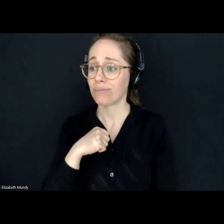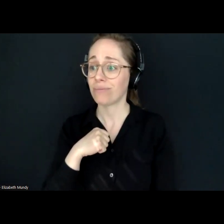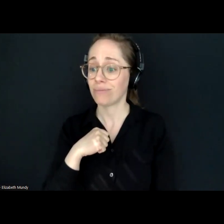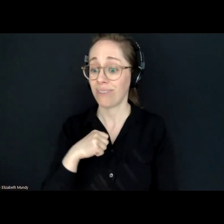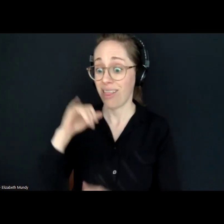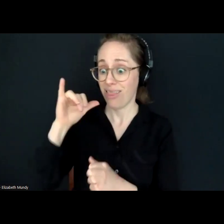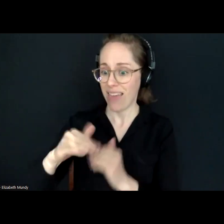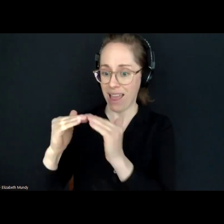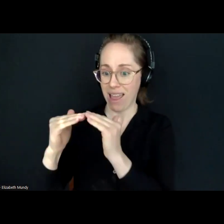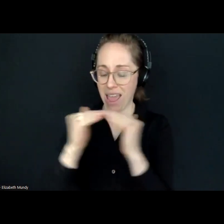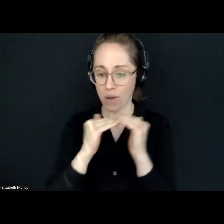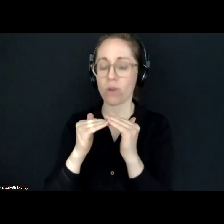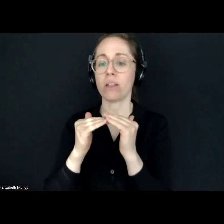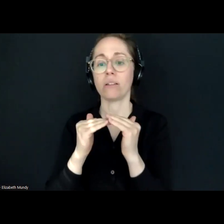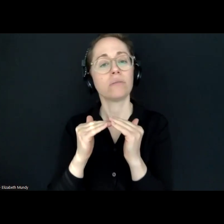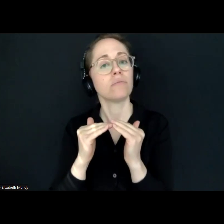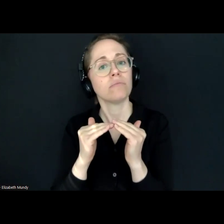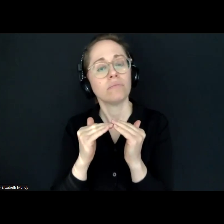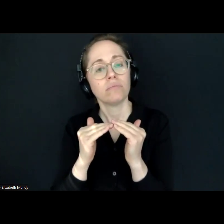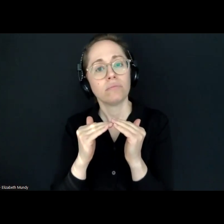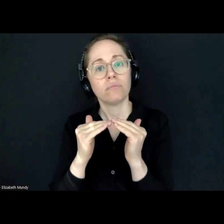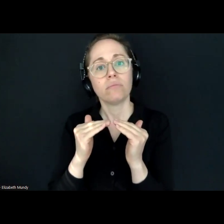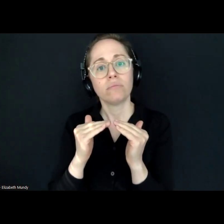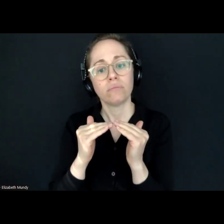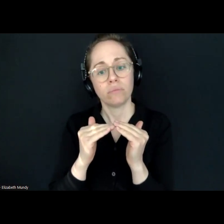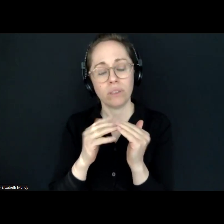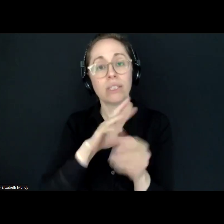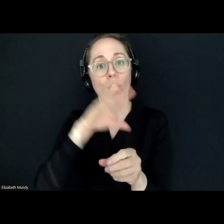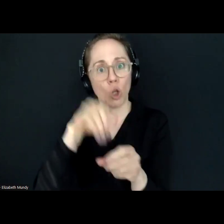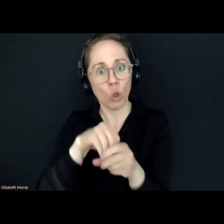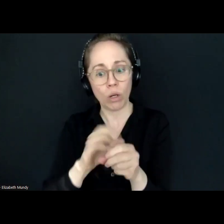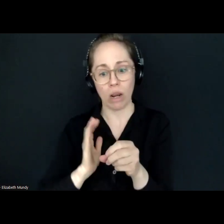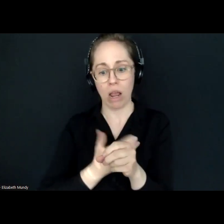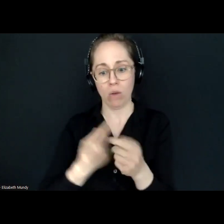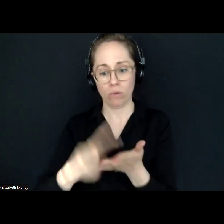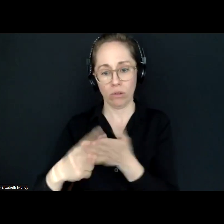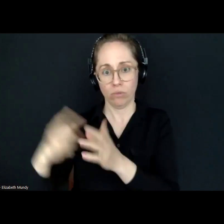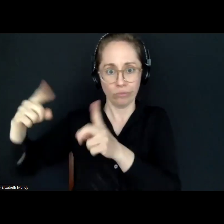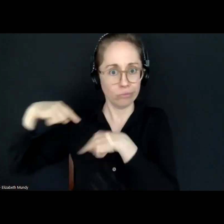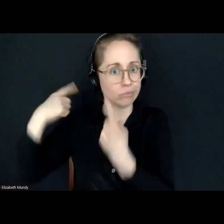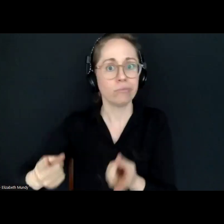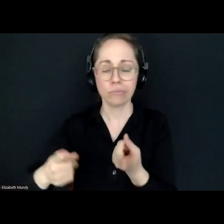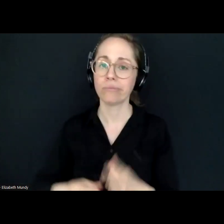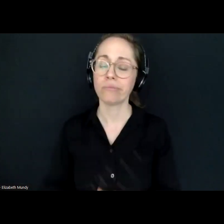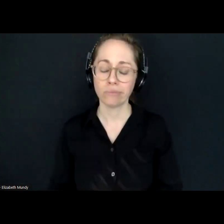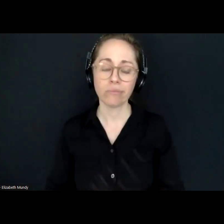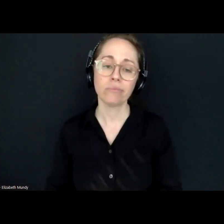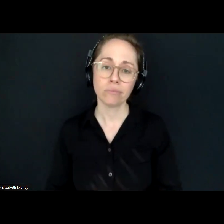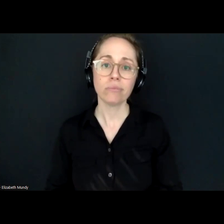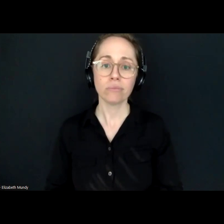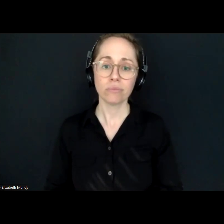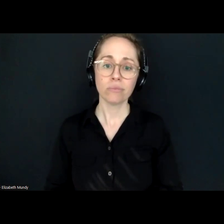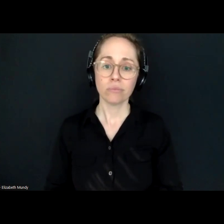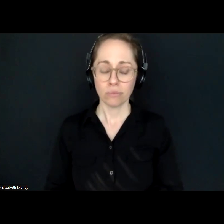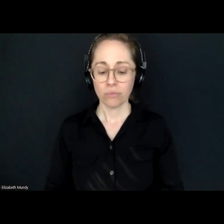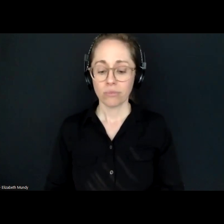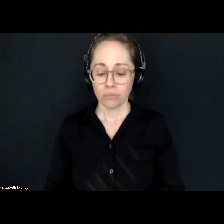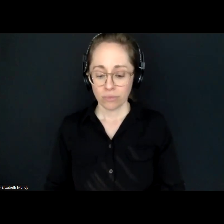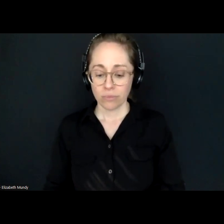this discussion from the very beginning, and it really does have a special